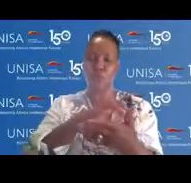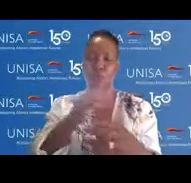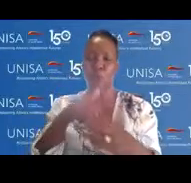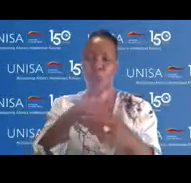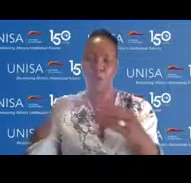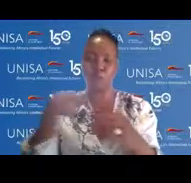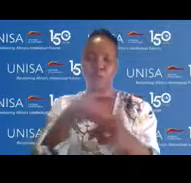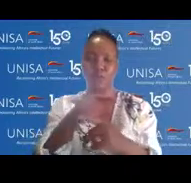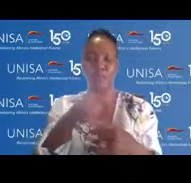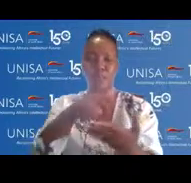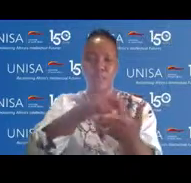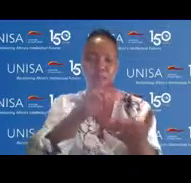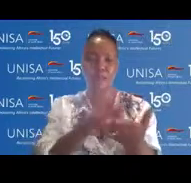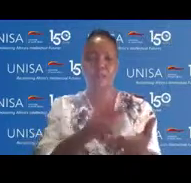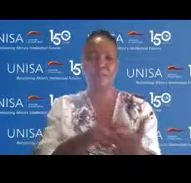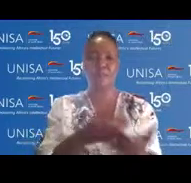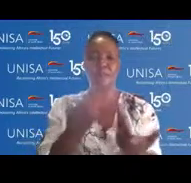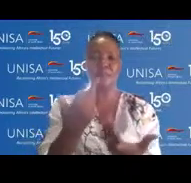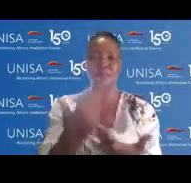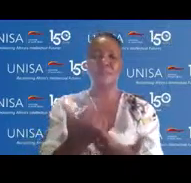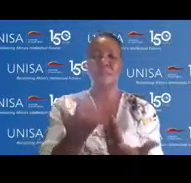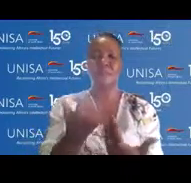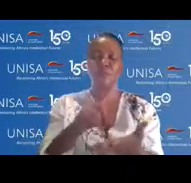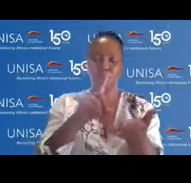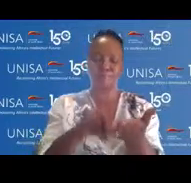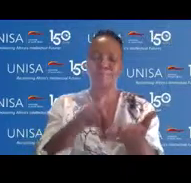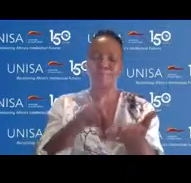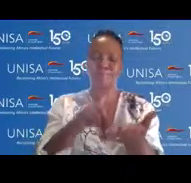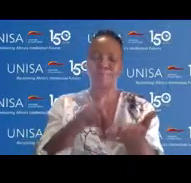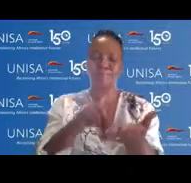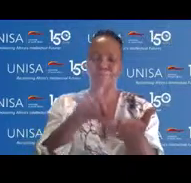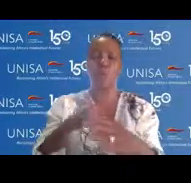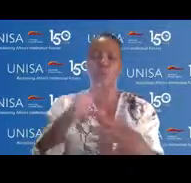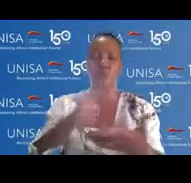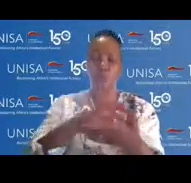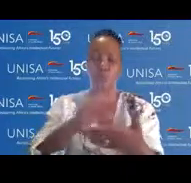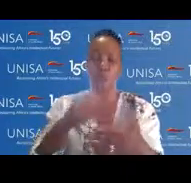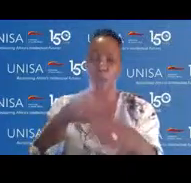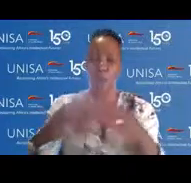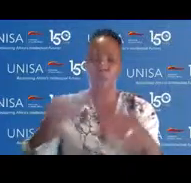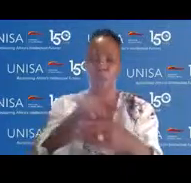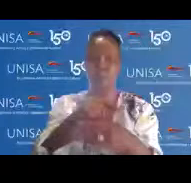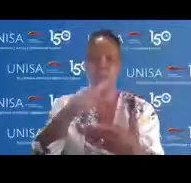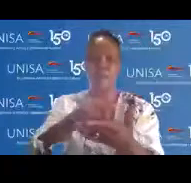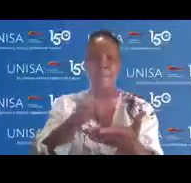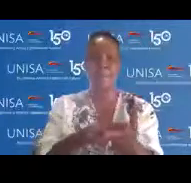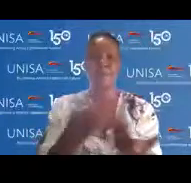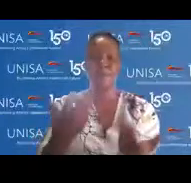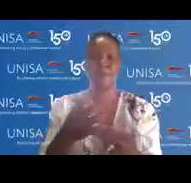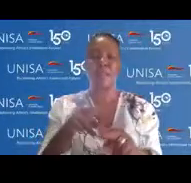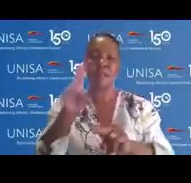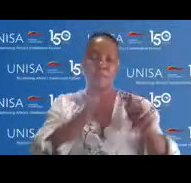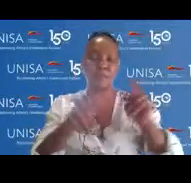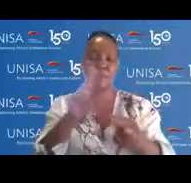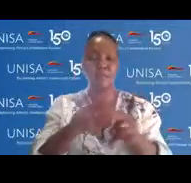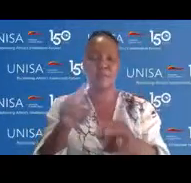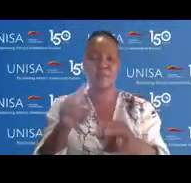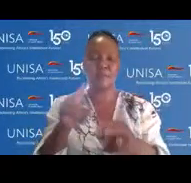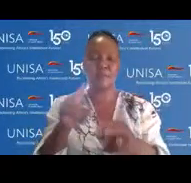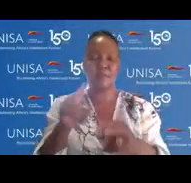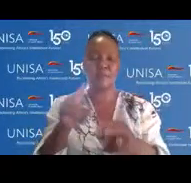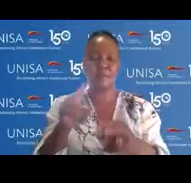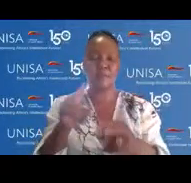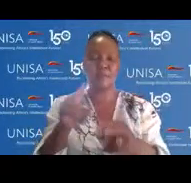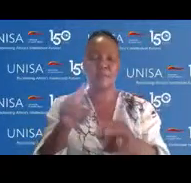have to hit your buttons a few times to get out of it. Okay, so yes, guys, so we're going to take a quick 5-minute break.